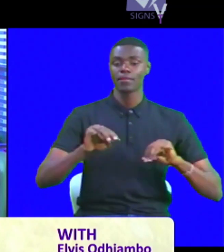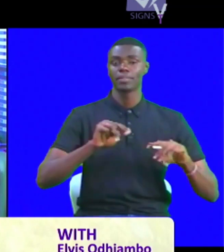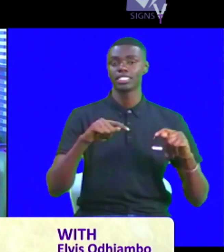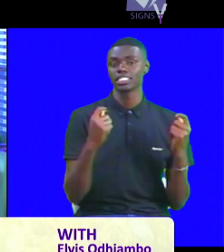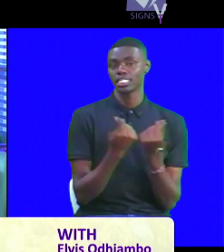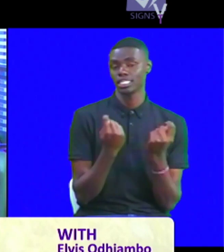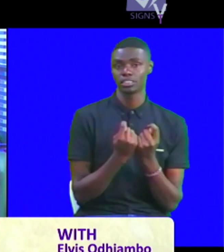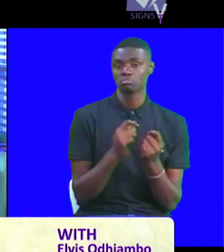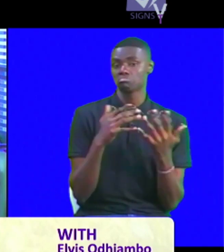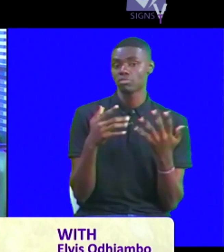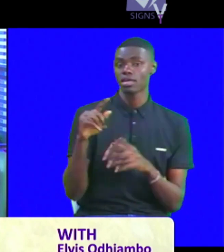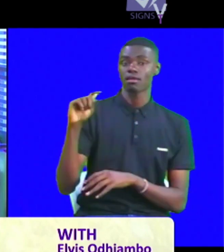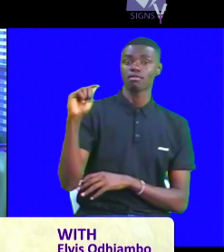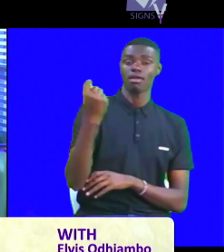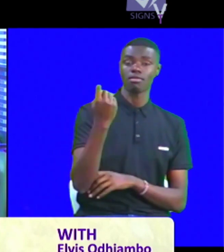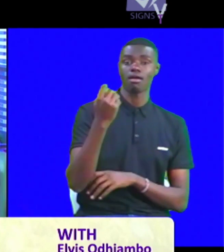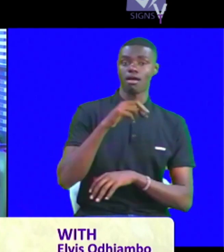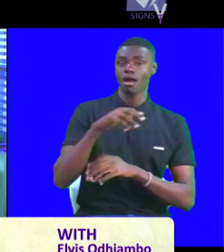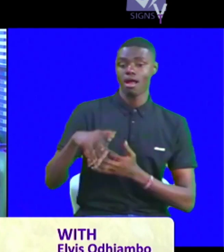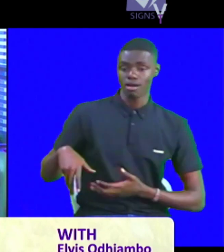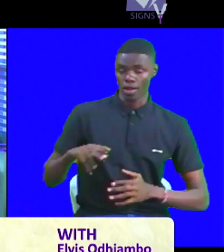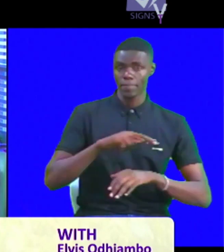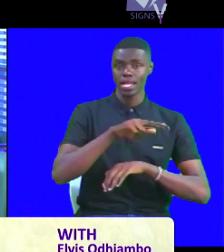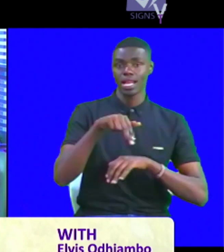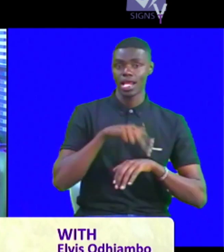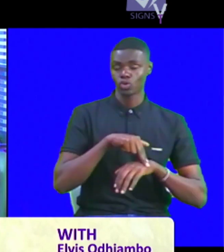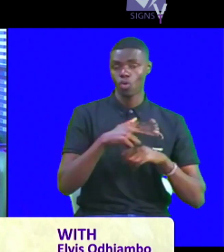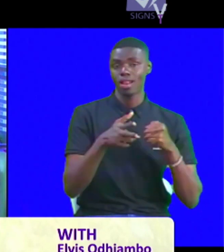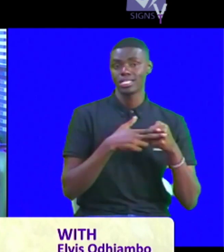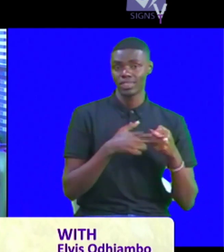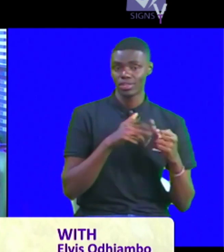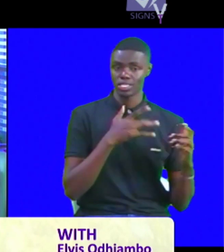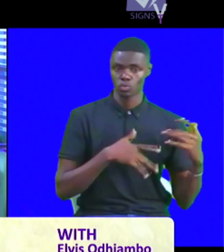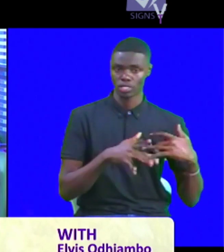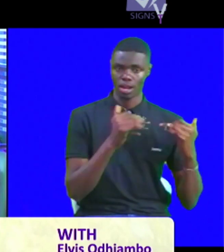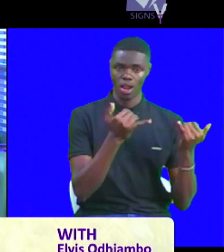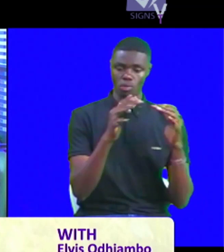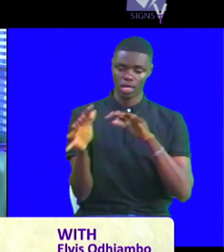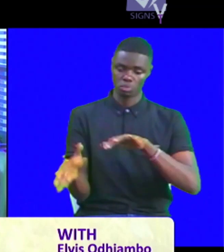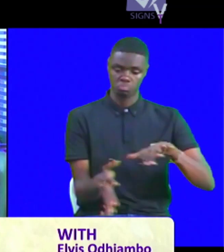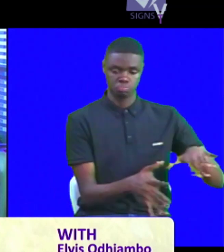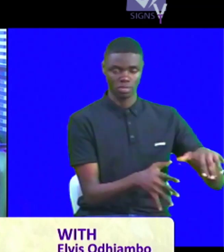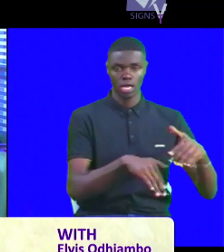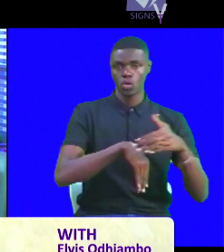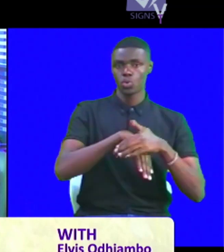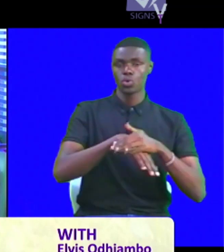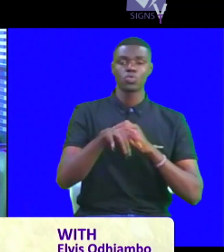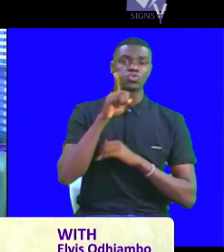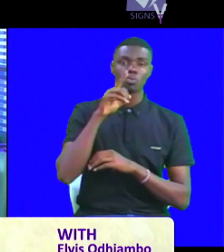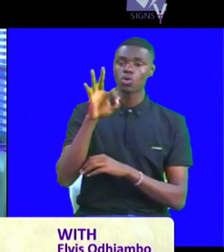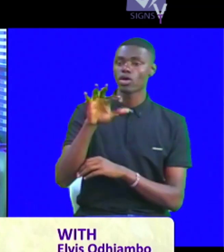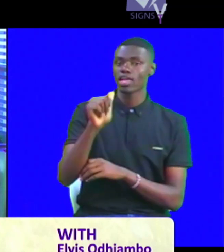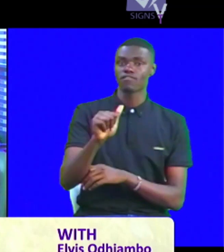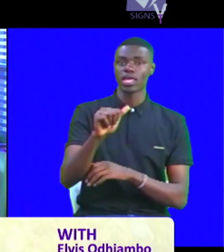over and managing the team as far as the Kenya Rugby National Sevens is concerned. Now let's switch to matters of